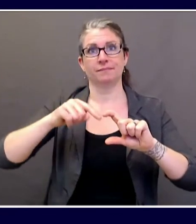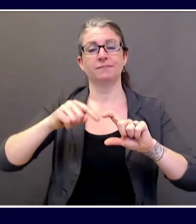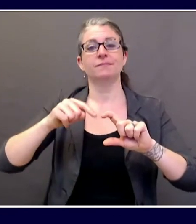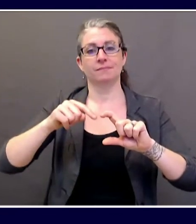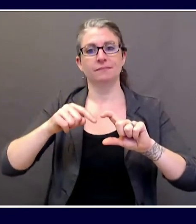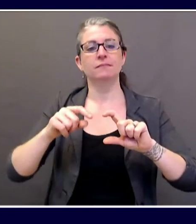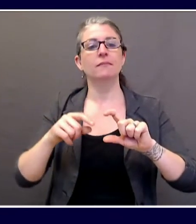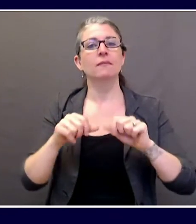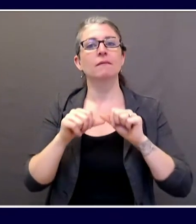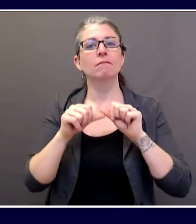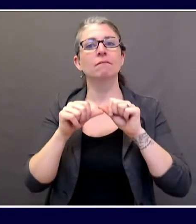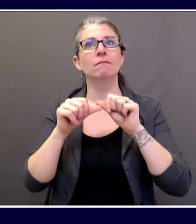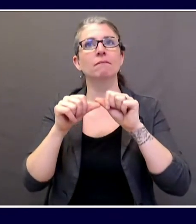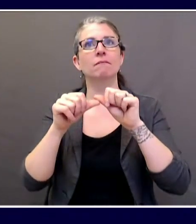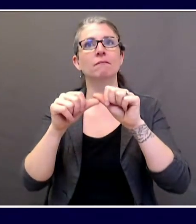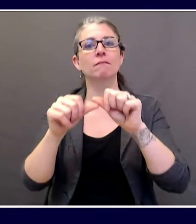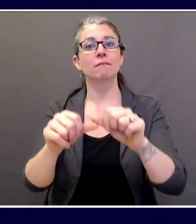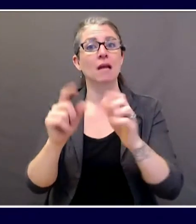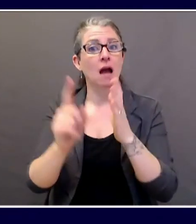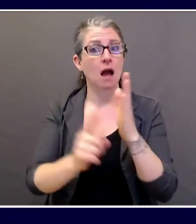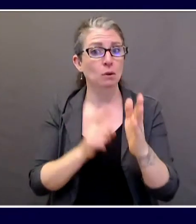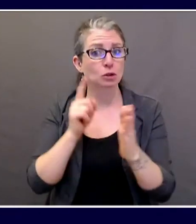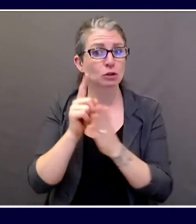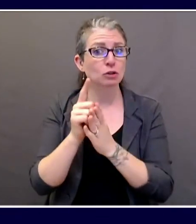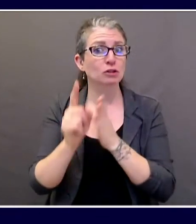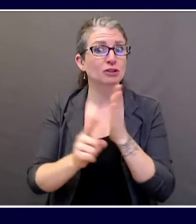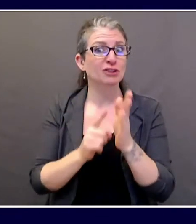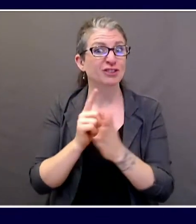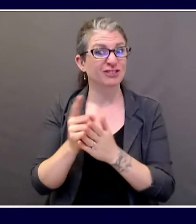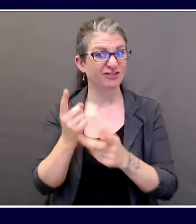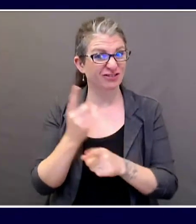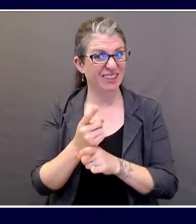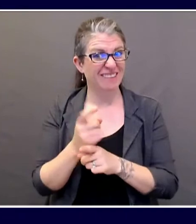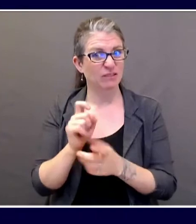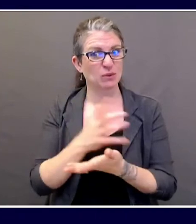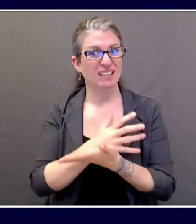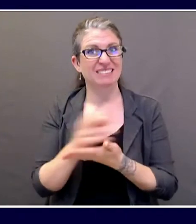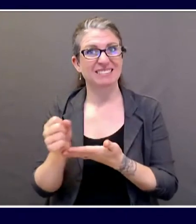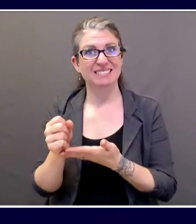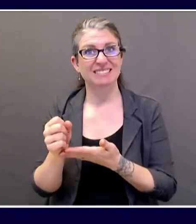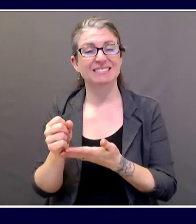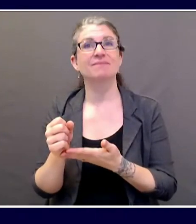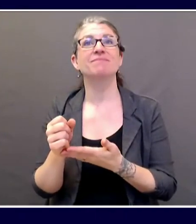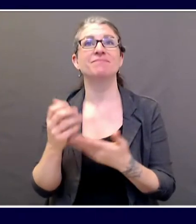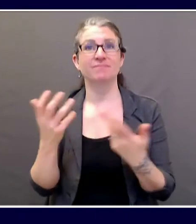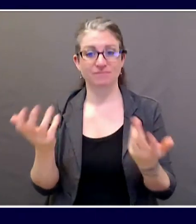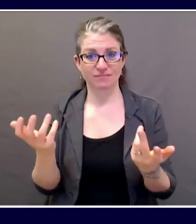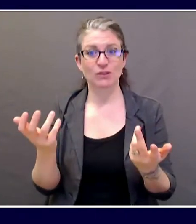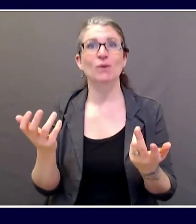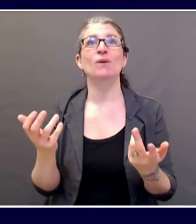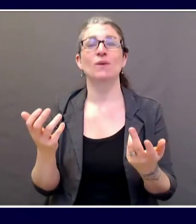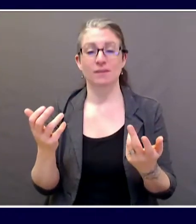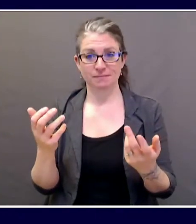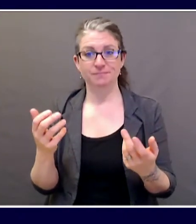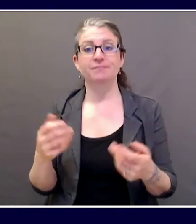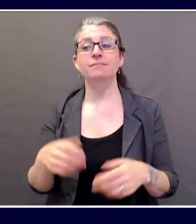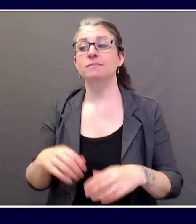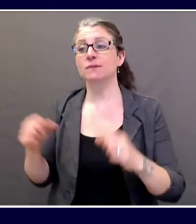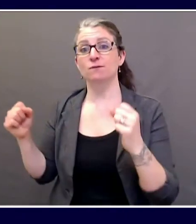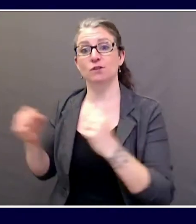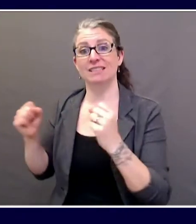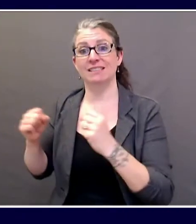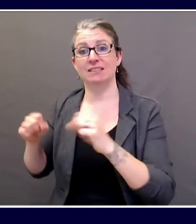X number of hours between when vials can be opened when they have to be used. So clinics are staggered through the week